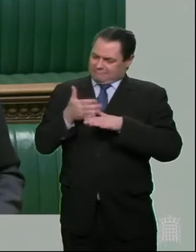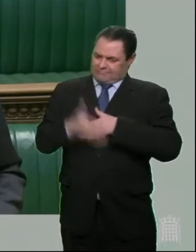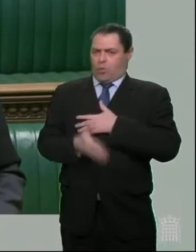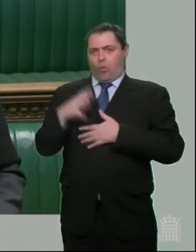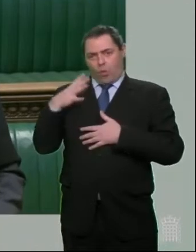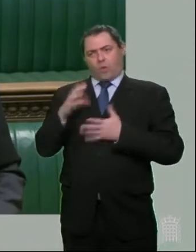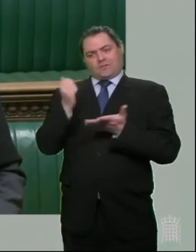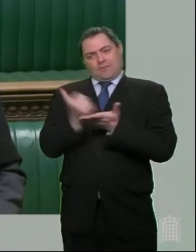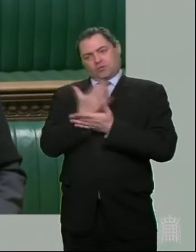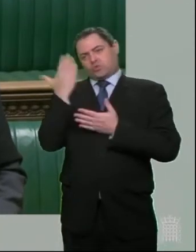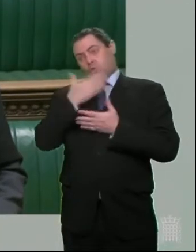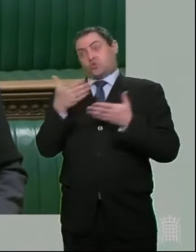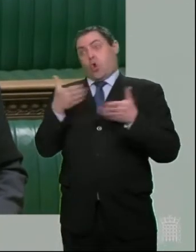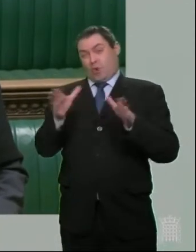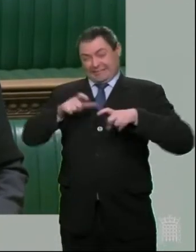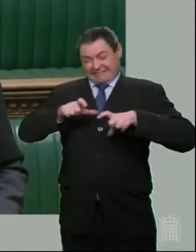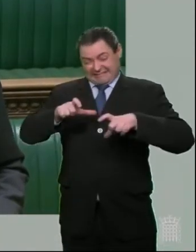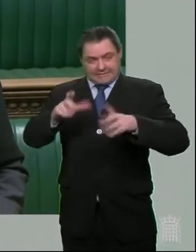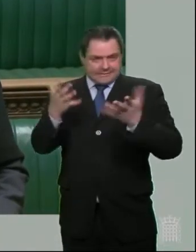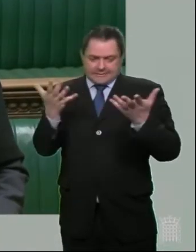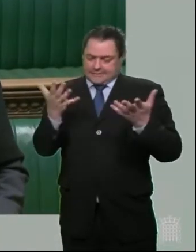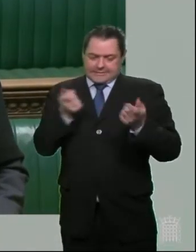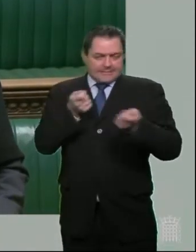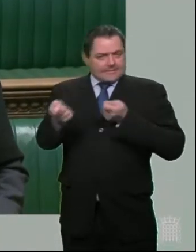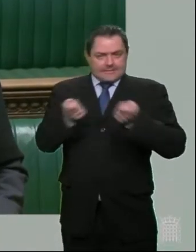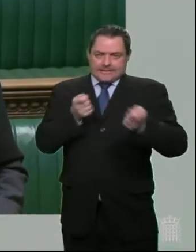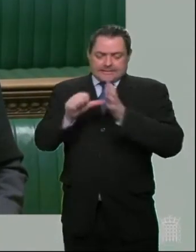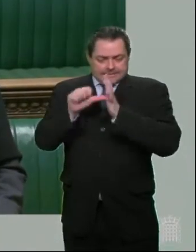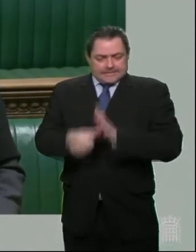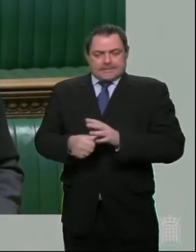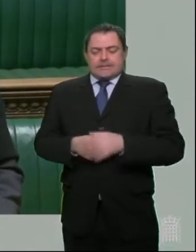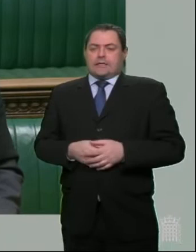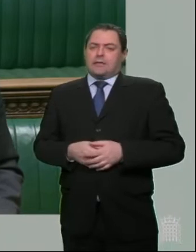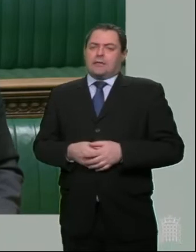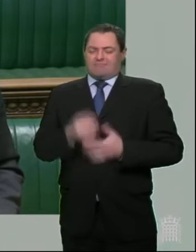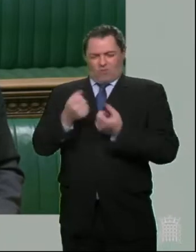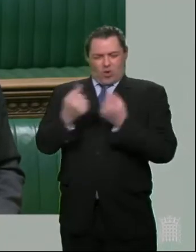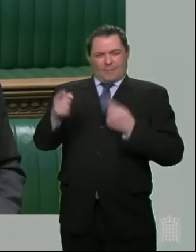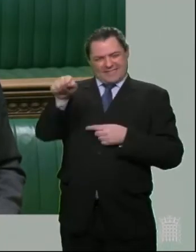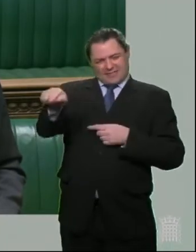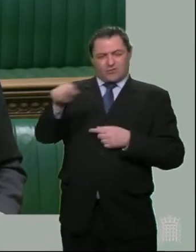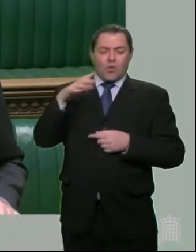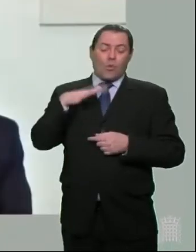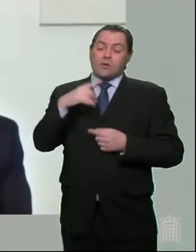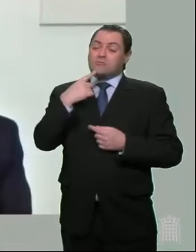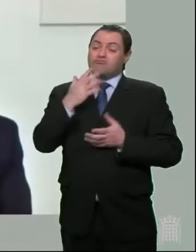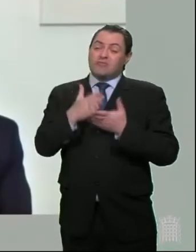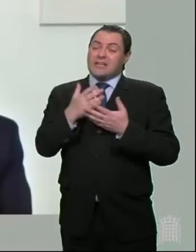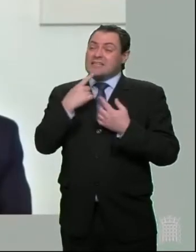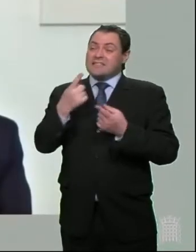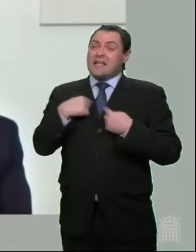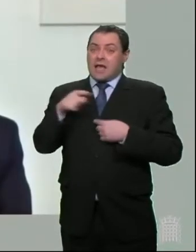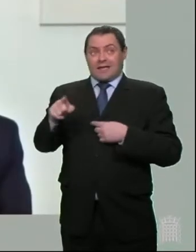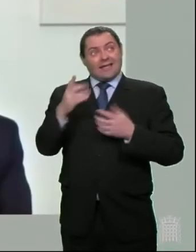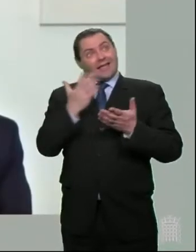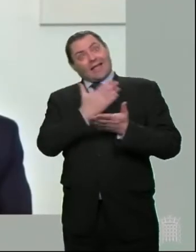want to open schools, Mr. Speaker. I think what we want to hear from the Leader of the Opposition is that he will say